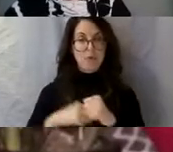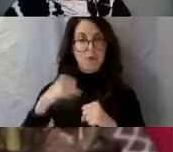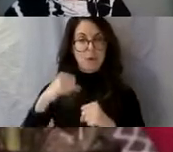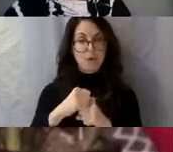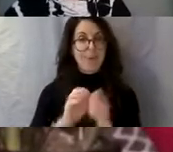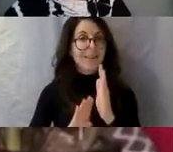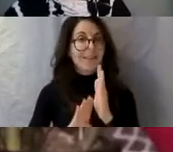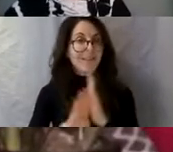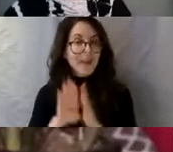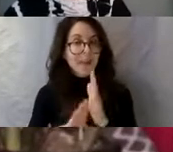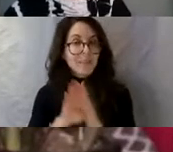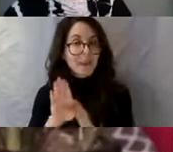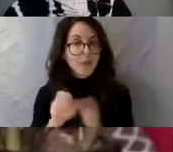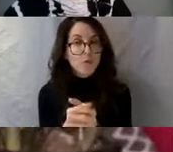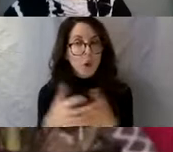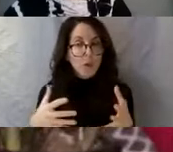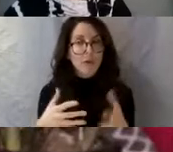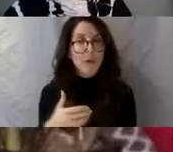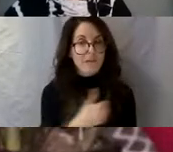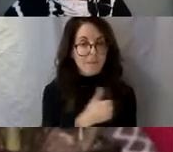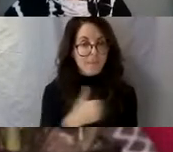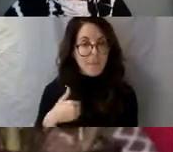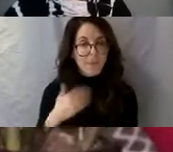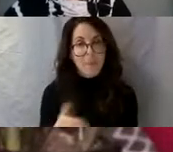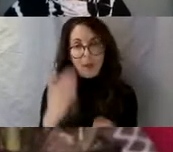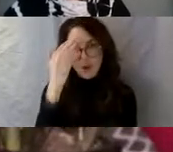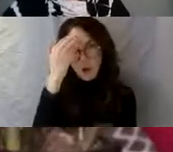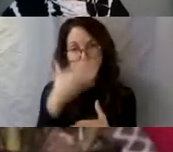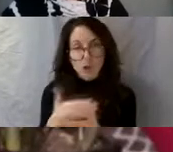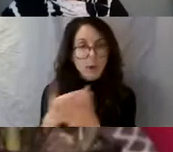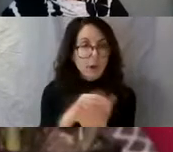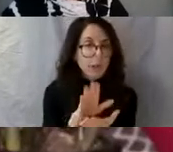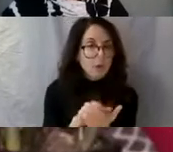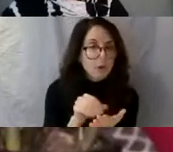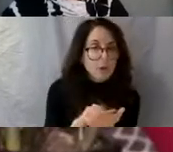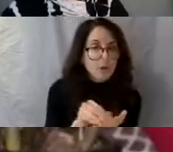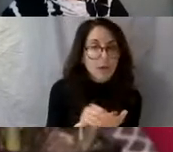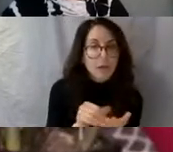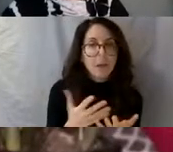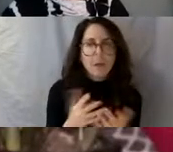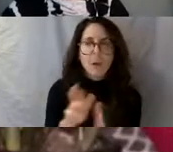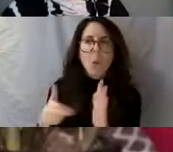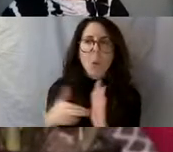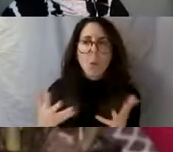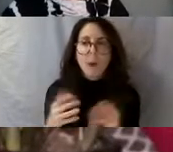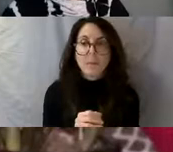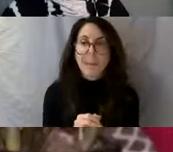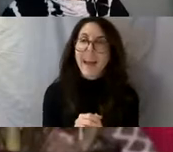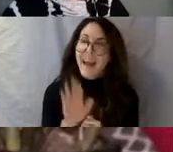growth of the board members, in providing knowledge sharing, learning? And if you're on a board for too